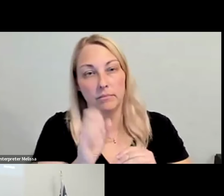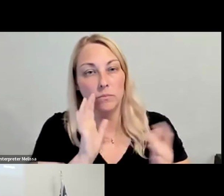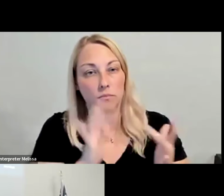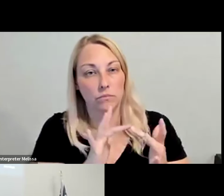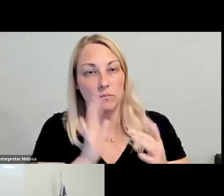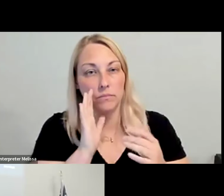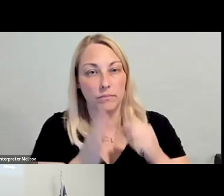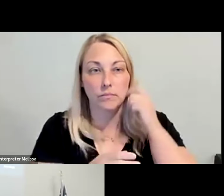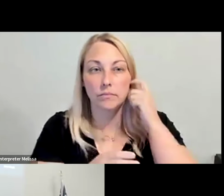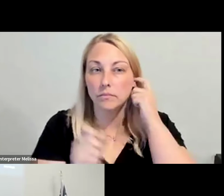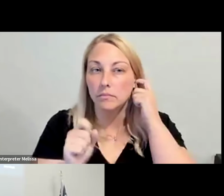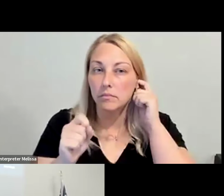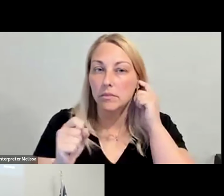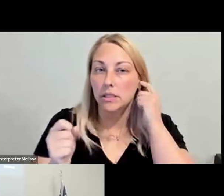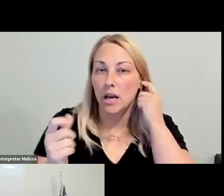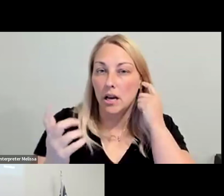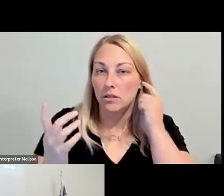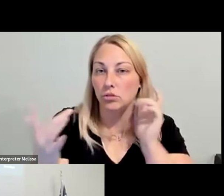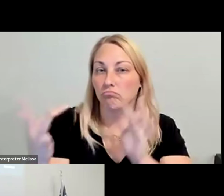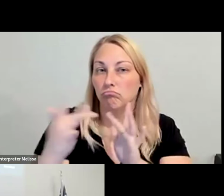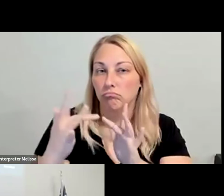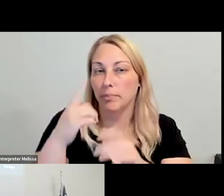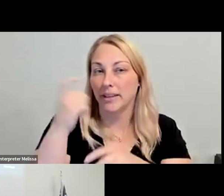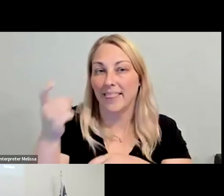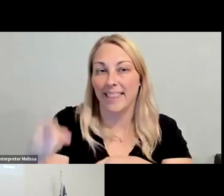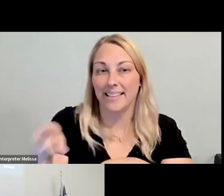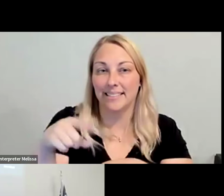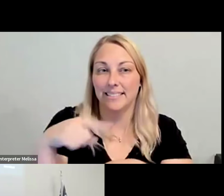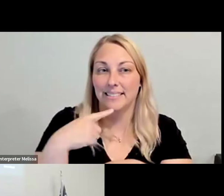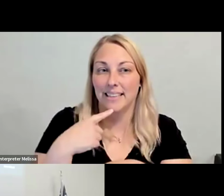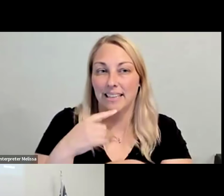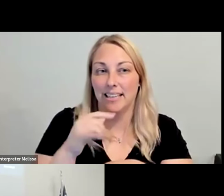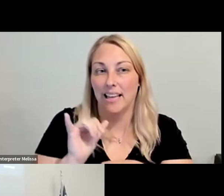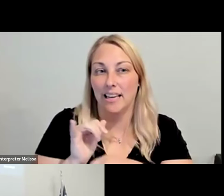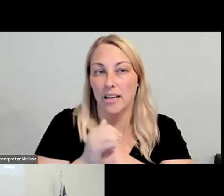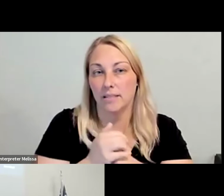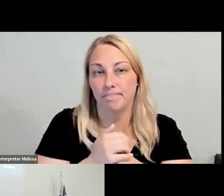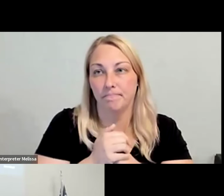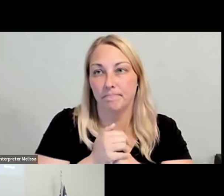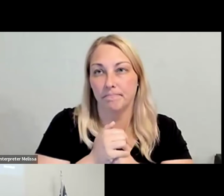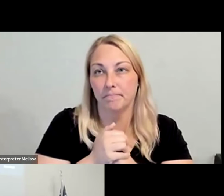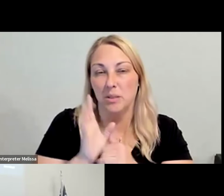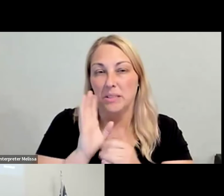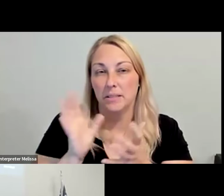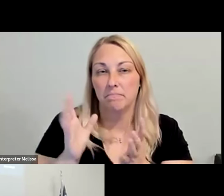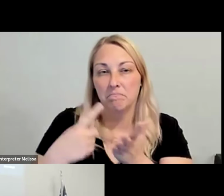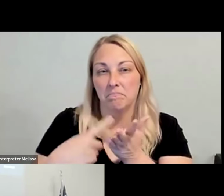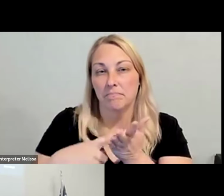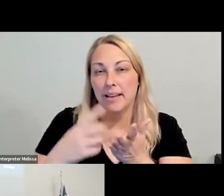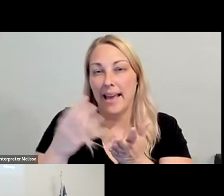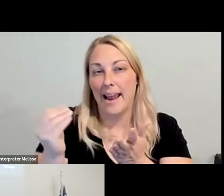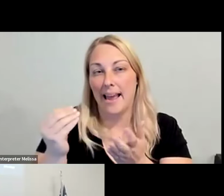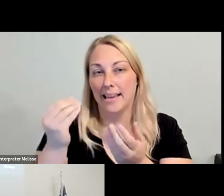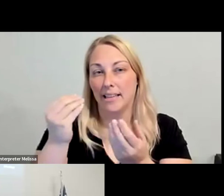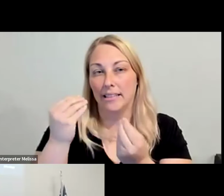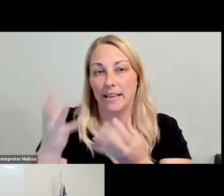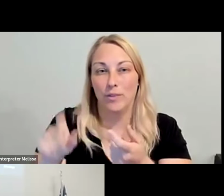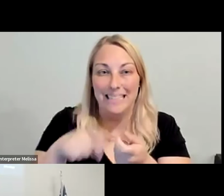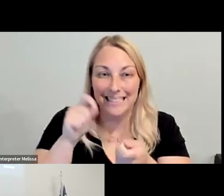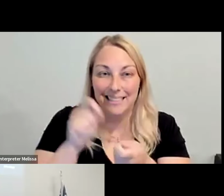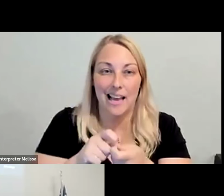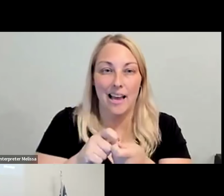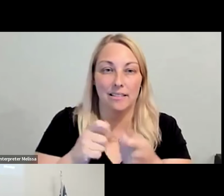Okay. Yeah, so yeah, reach out to me because they really say it's a problem. Yeah, so just reach out and we can talk and I can give you the exact address that they gave